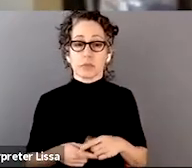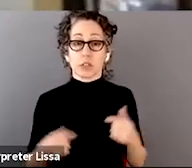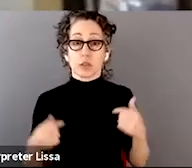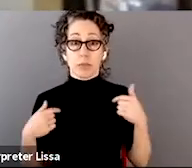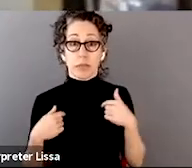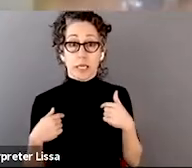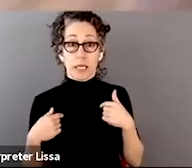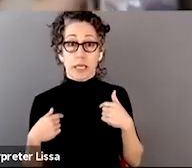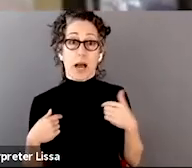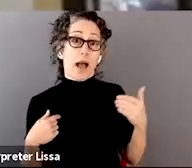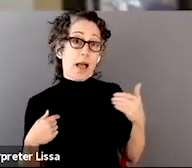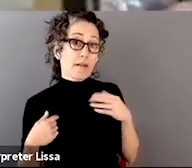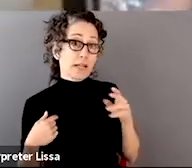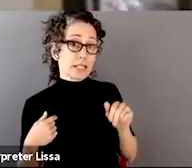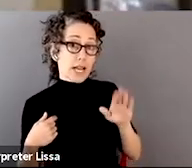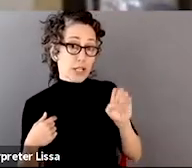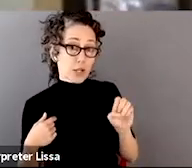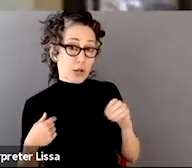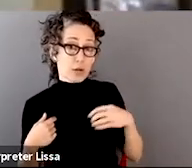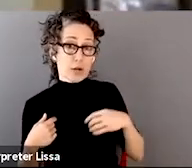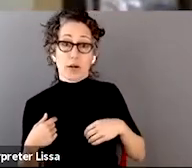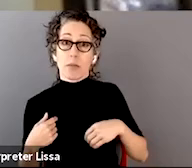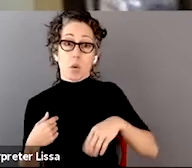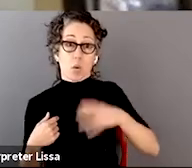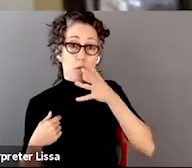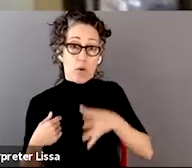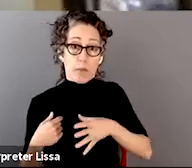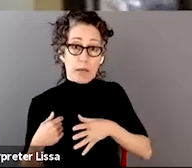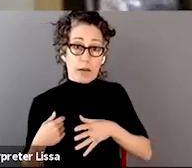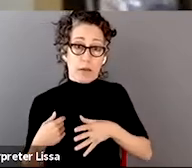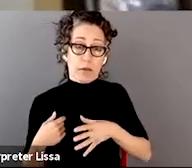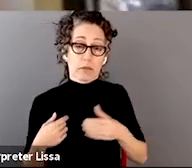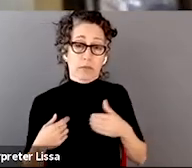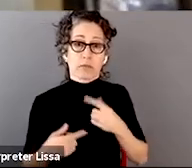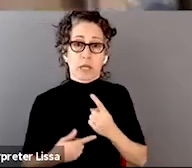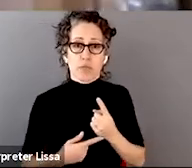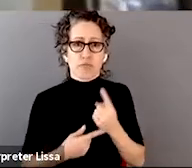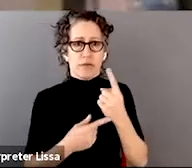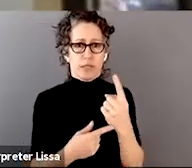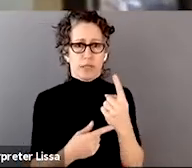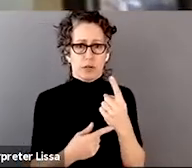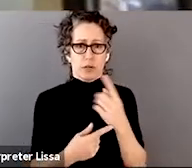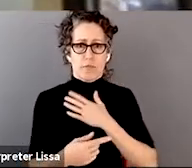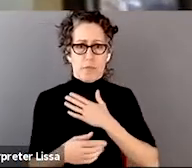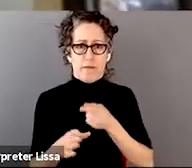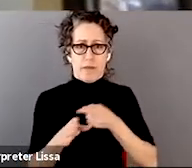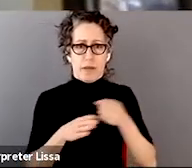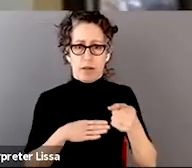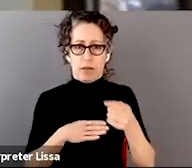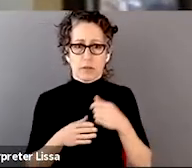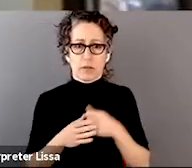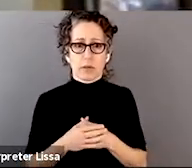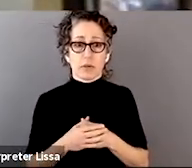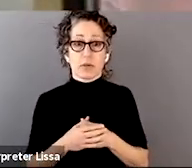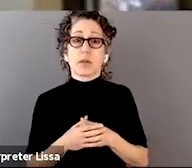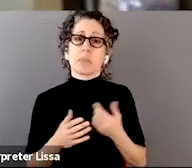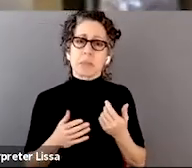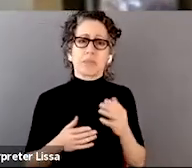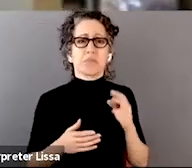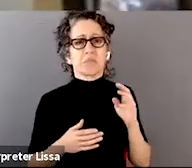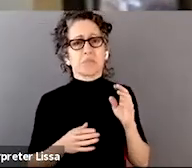I am a white woman who enjoys an incredible amount of privilege in my field, amidst minor microaggressions, but like it's on